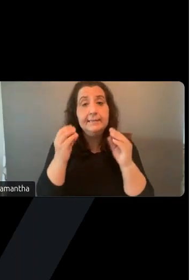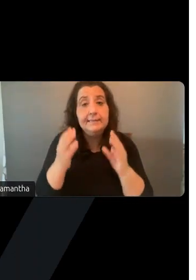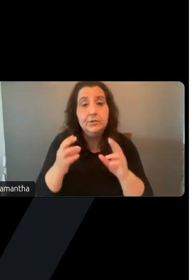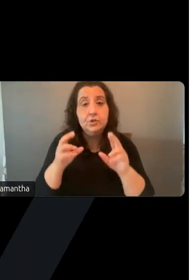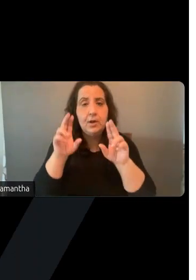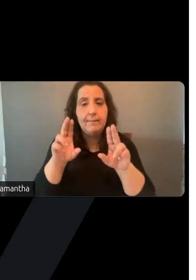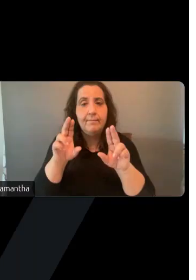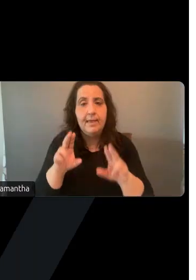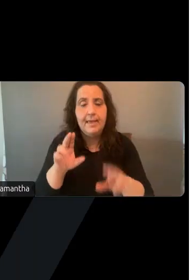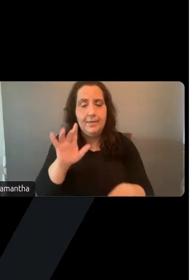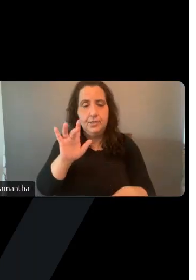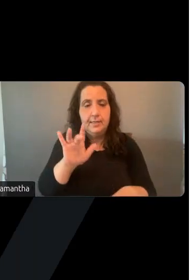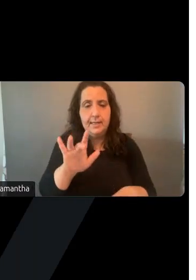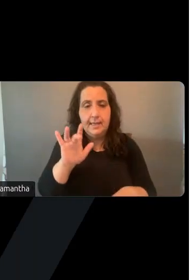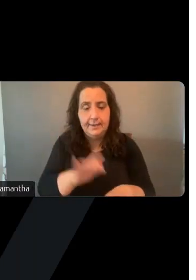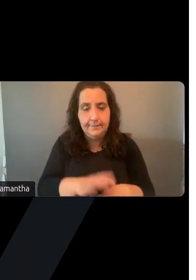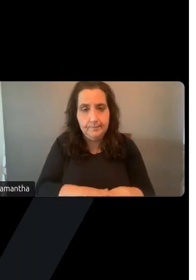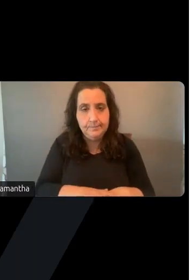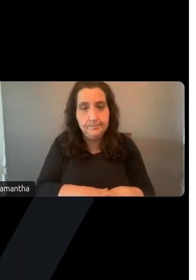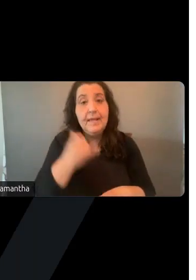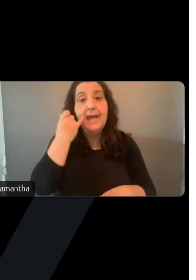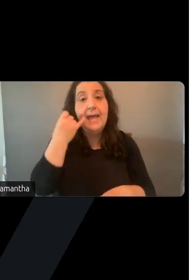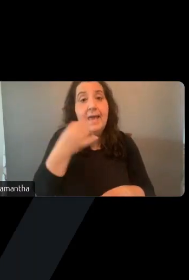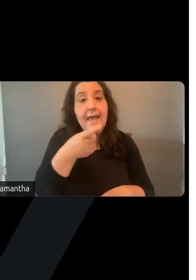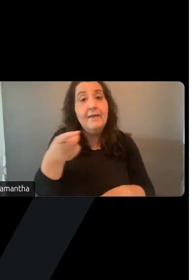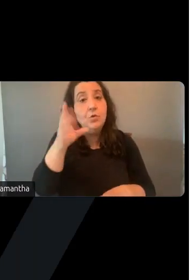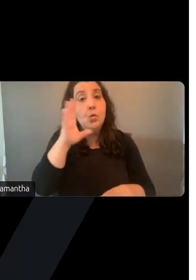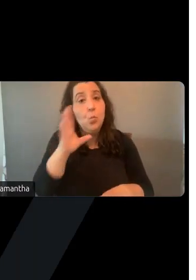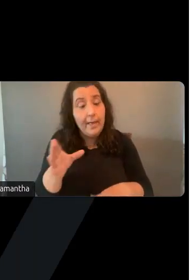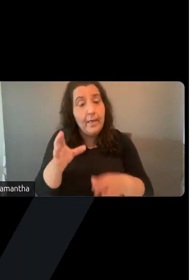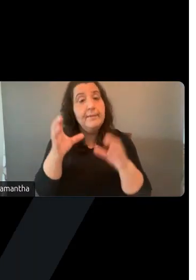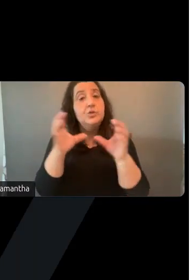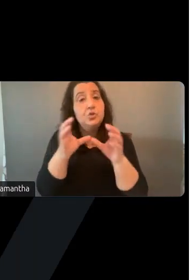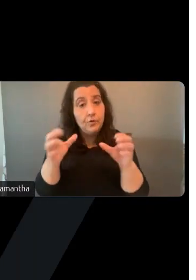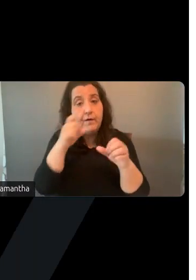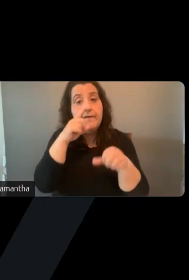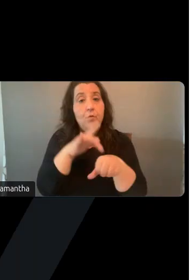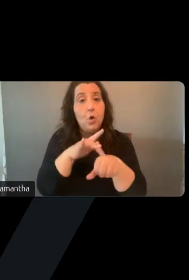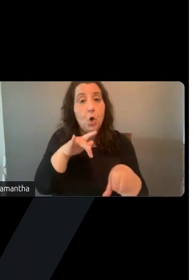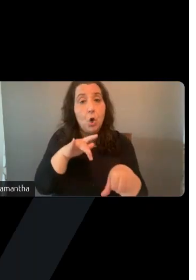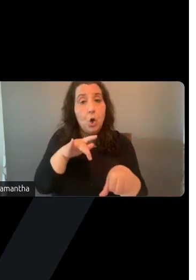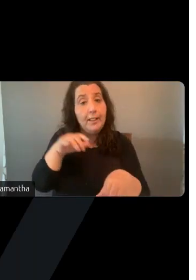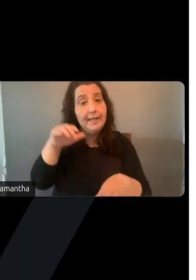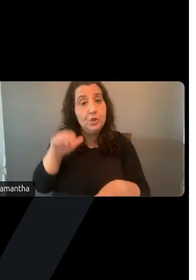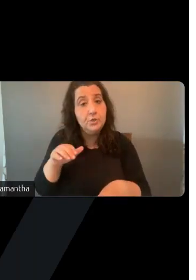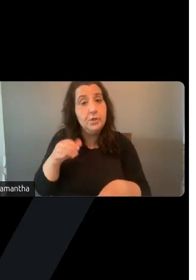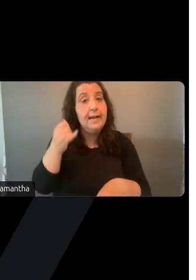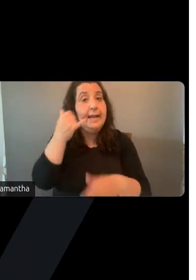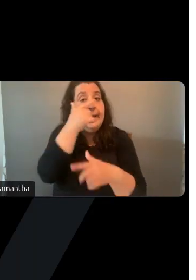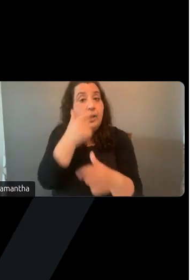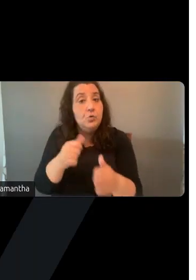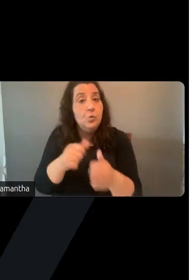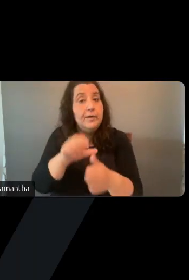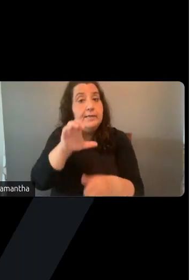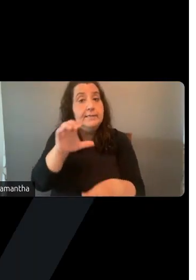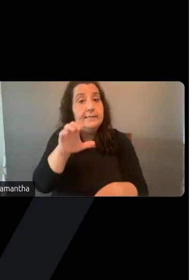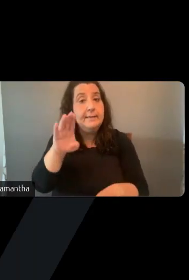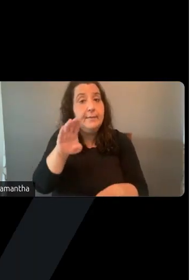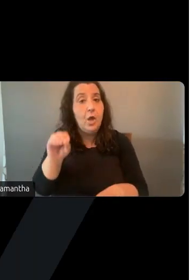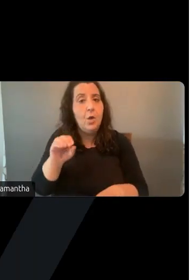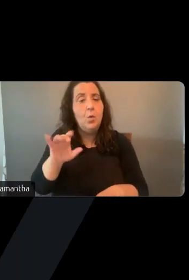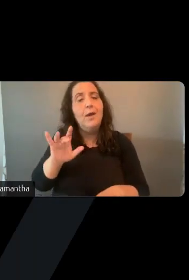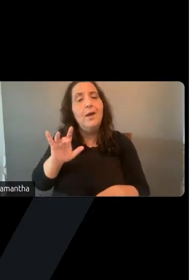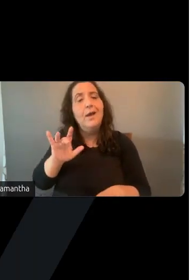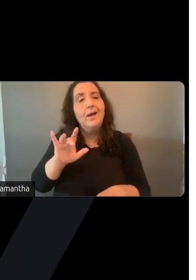Application. For those that will be certified in early childhood and are interested in CBOs, select the